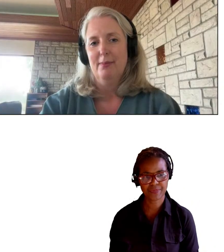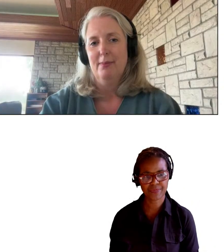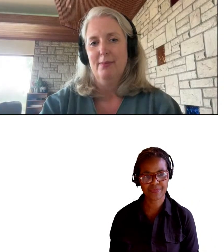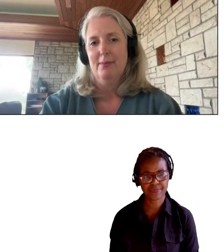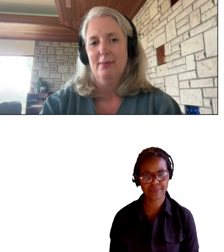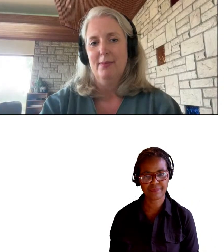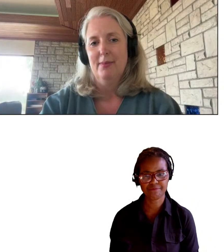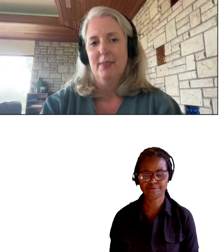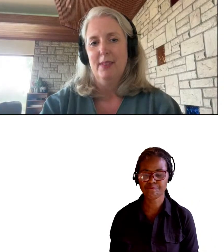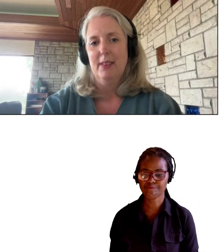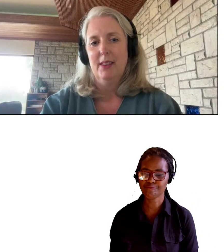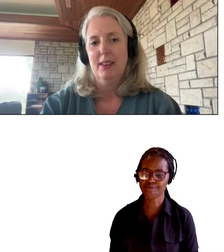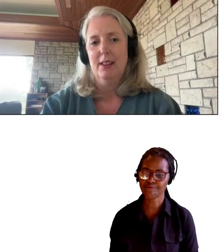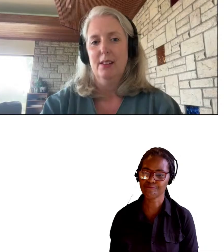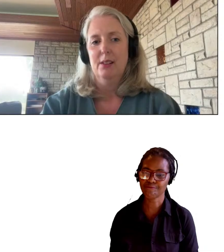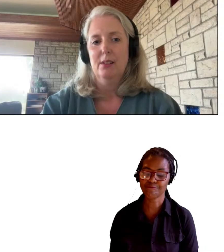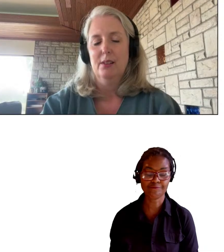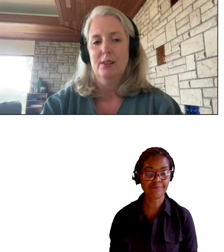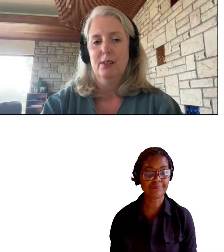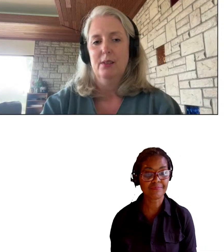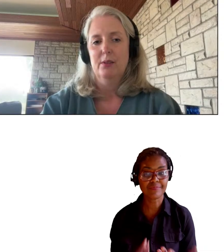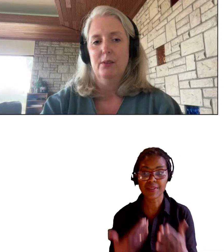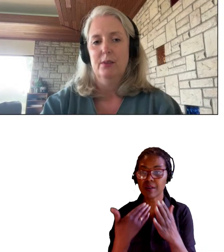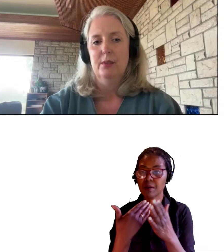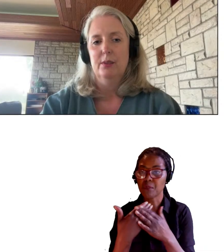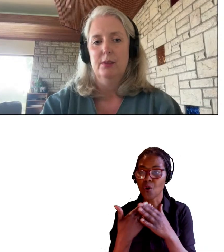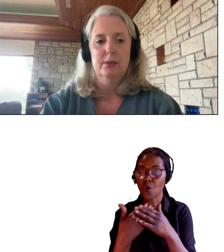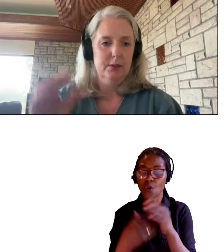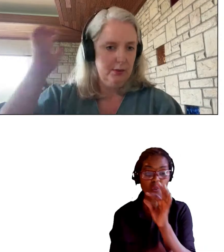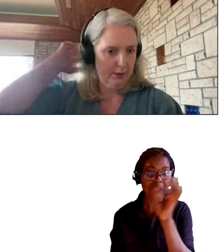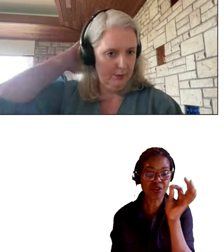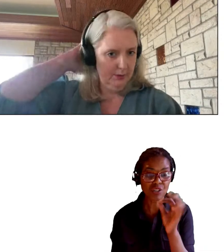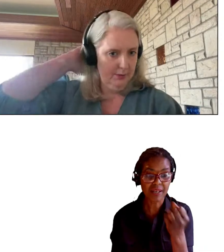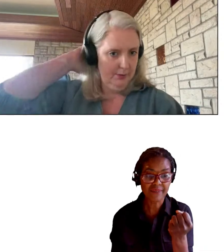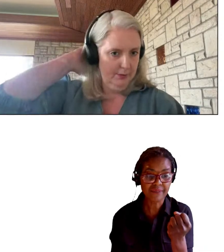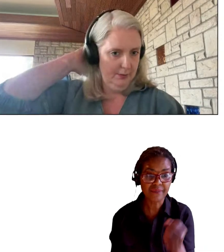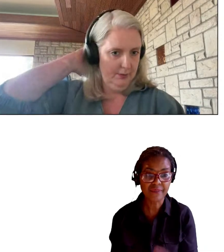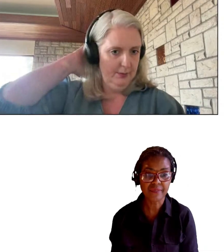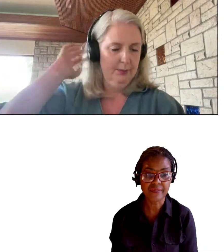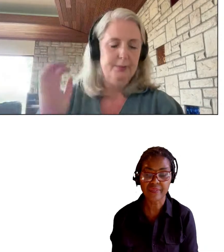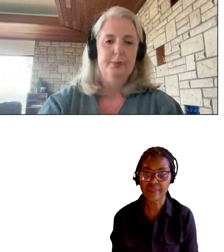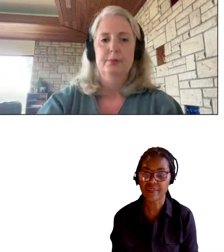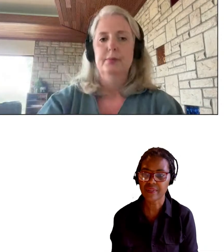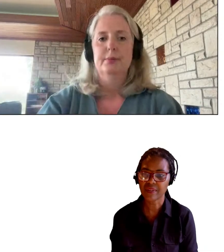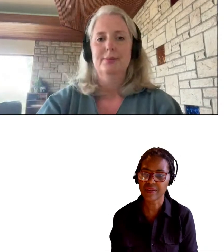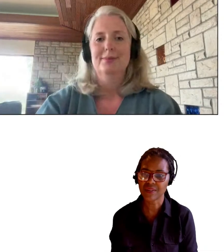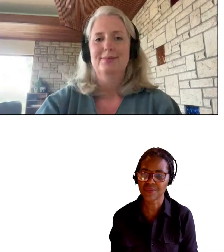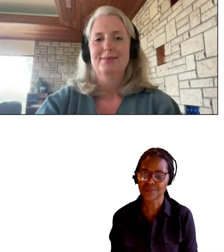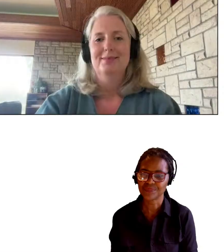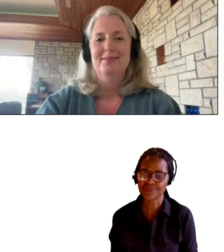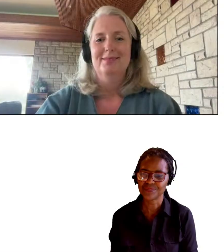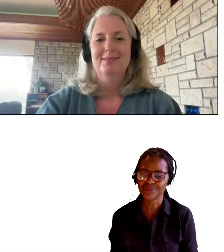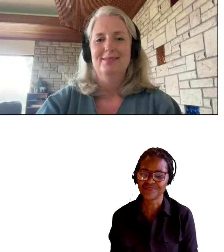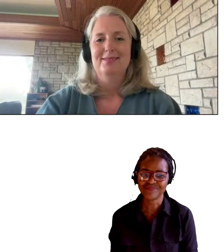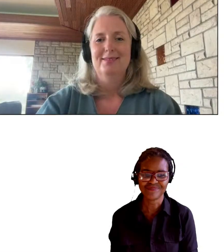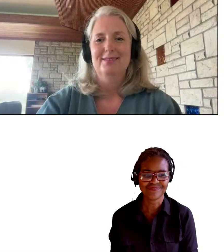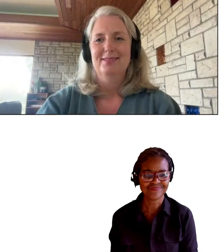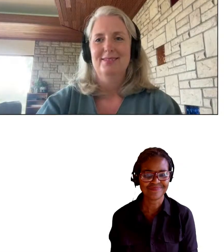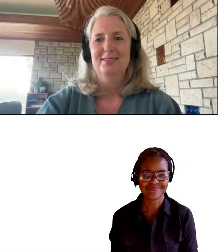Anybody else got a question? Good again? I know, that That's fine. Stop. It's all good.